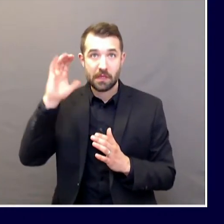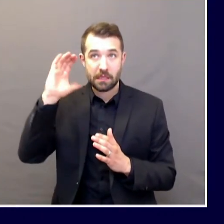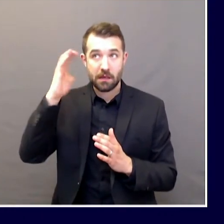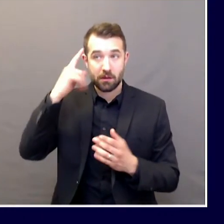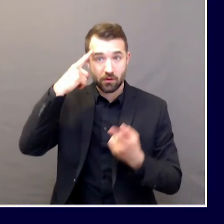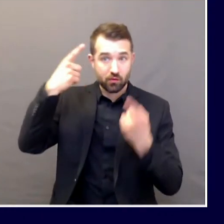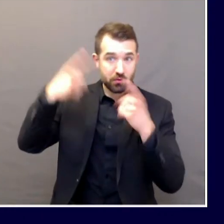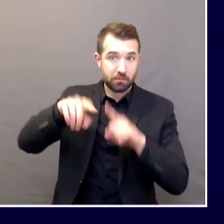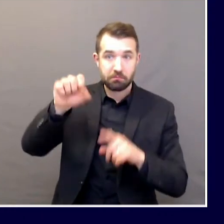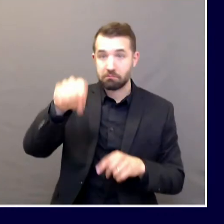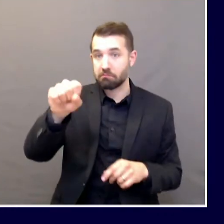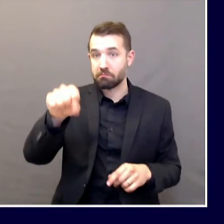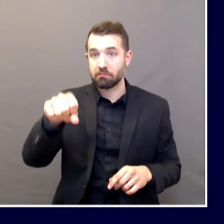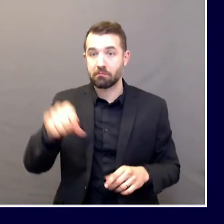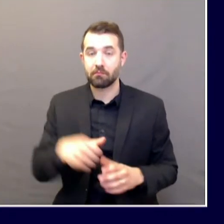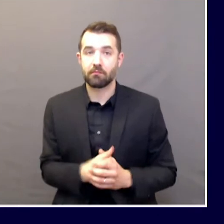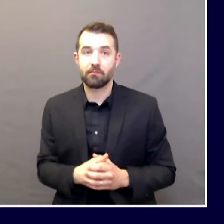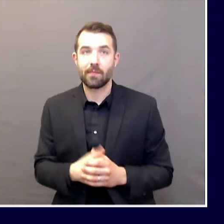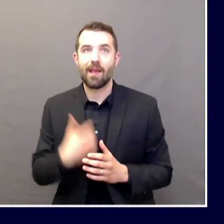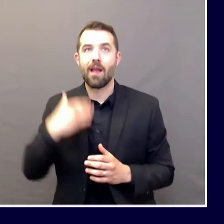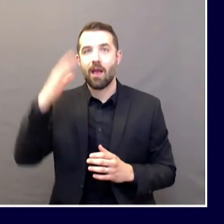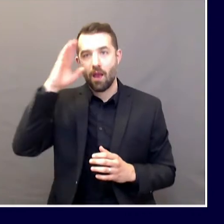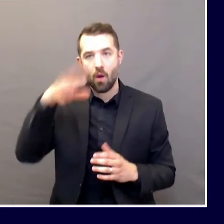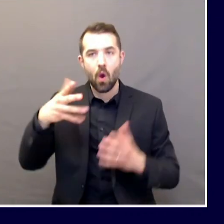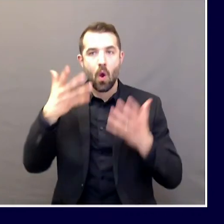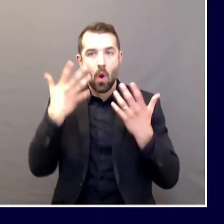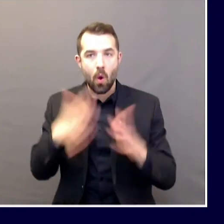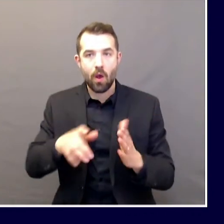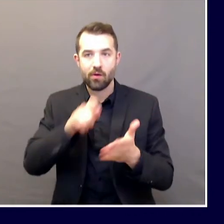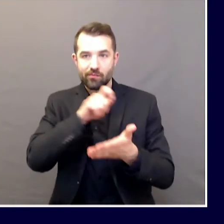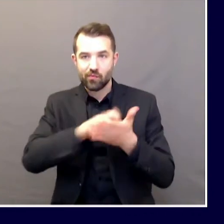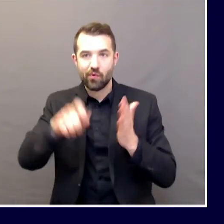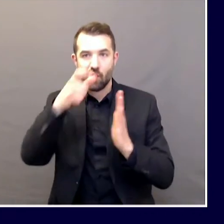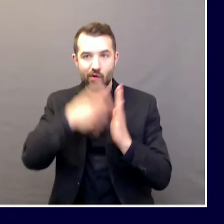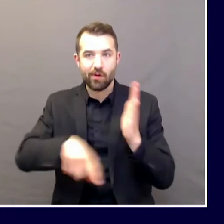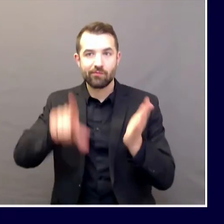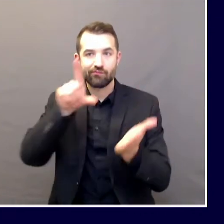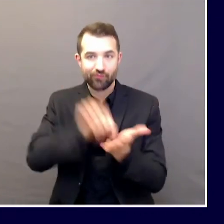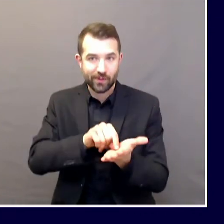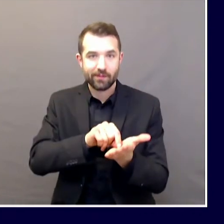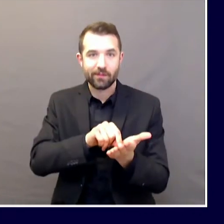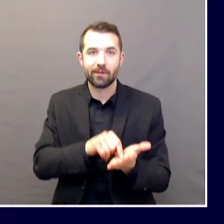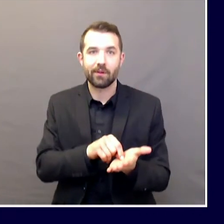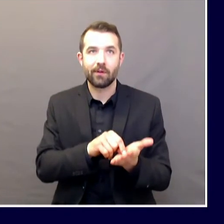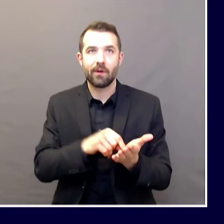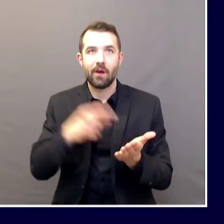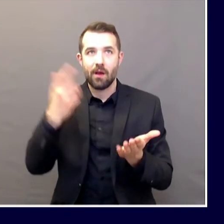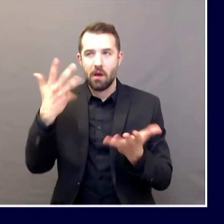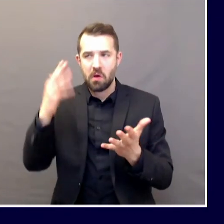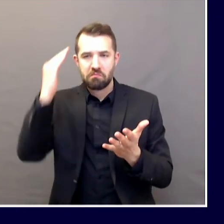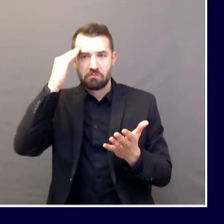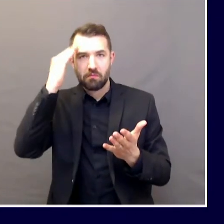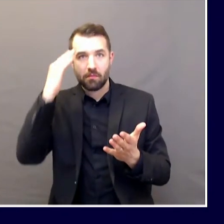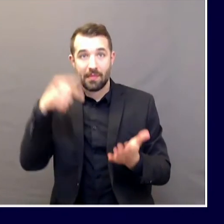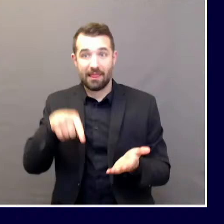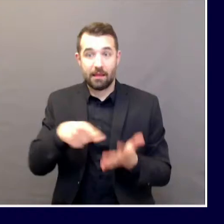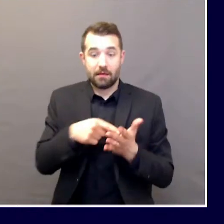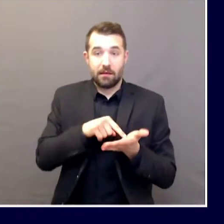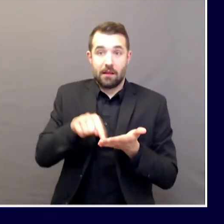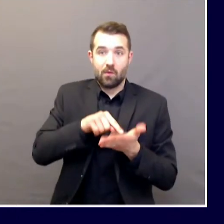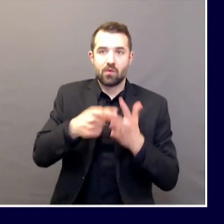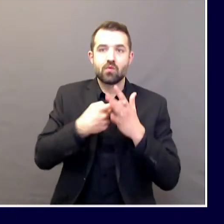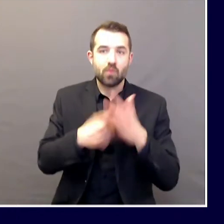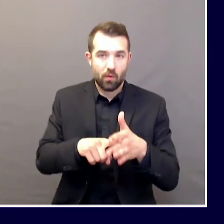and covered. We are actually right now, or starting, this week, the Department of Corrections is conducting